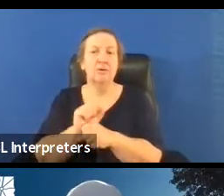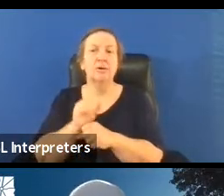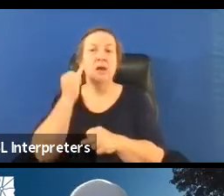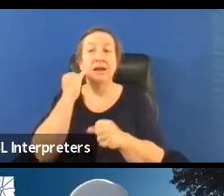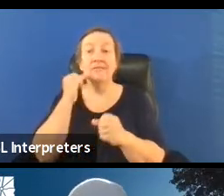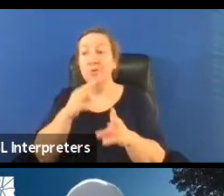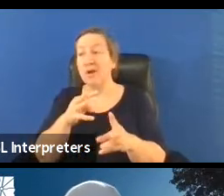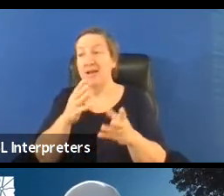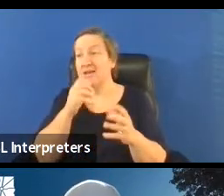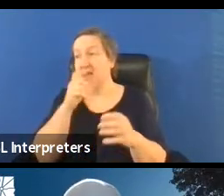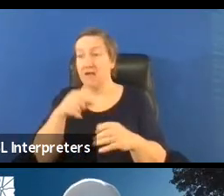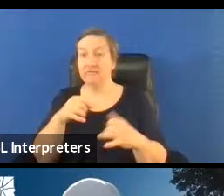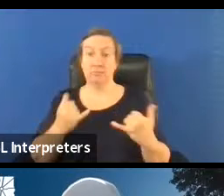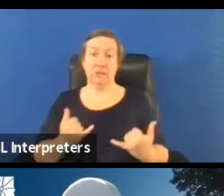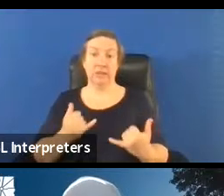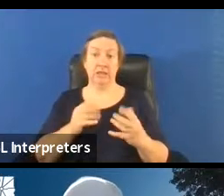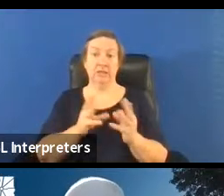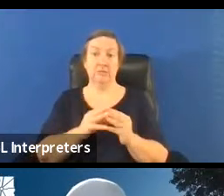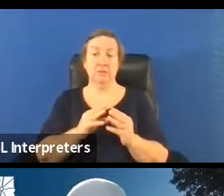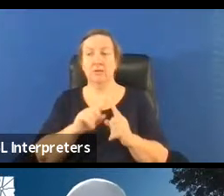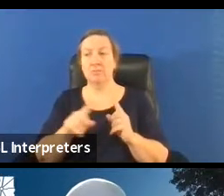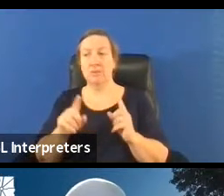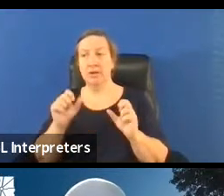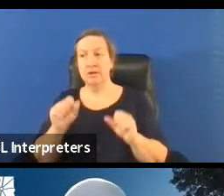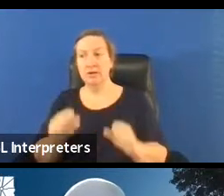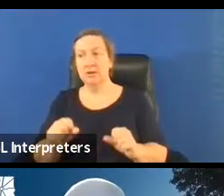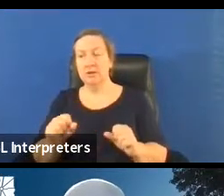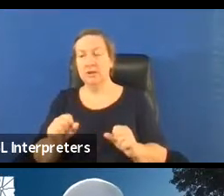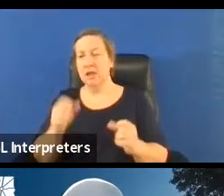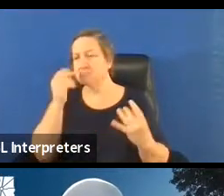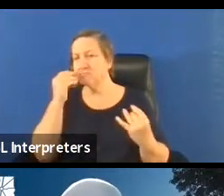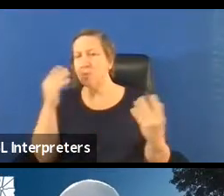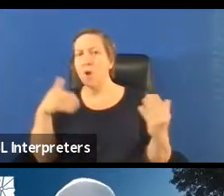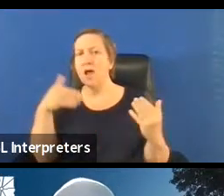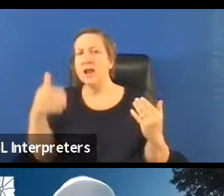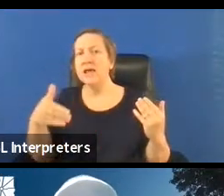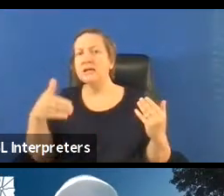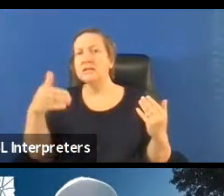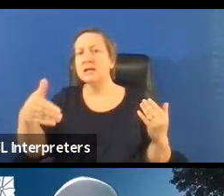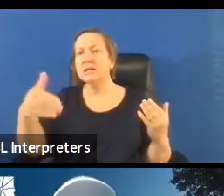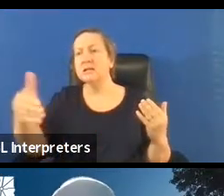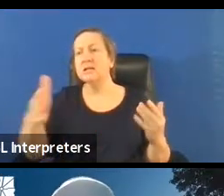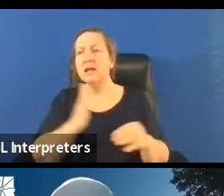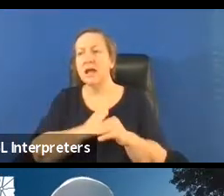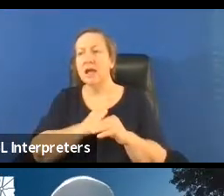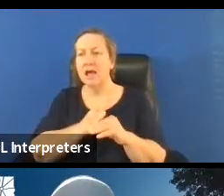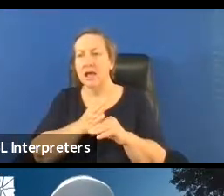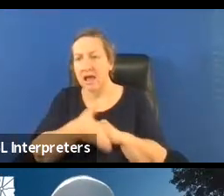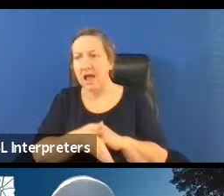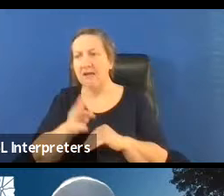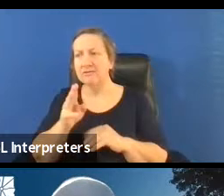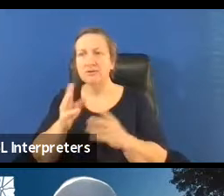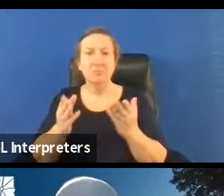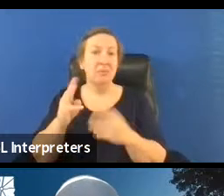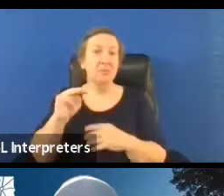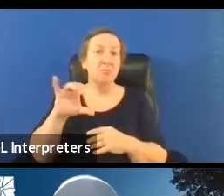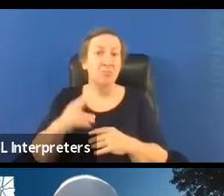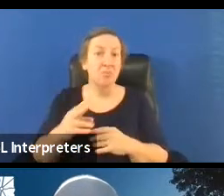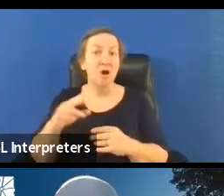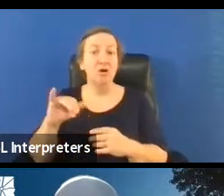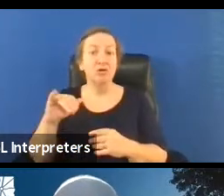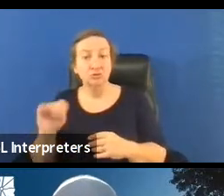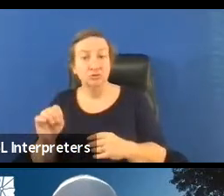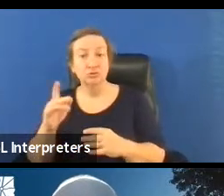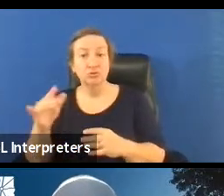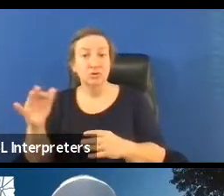this meeting, but a way to bring some understanding as to what those next steps are post kind of March to June timeframe